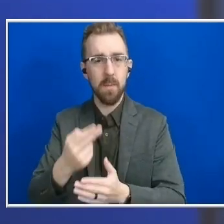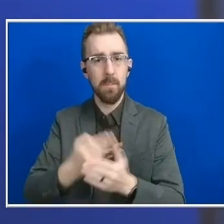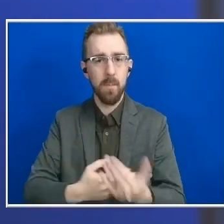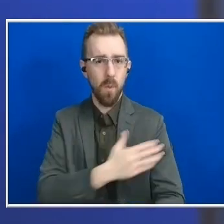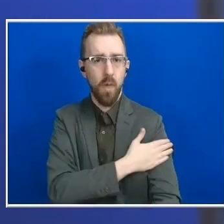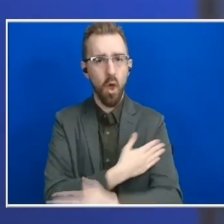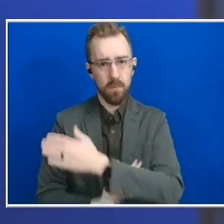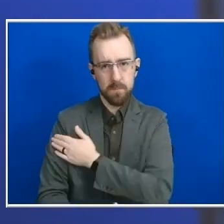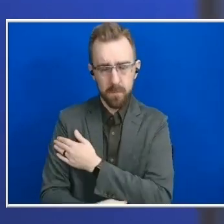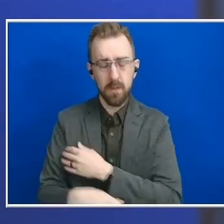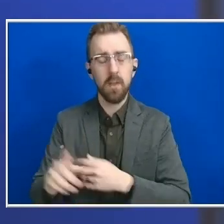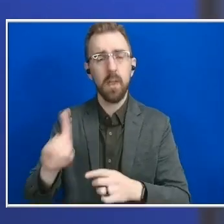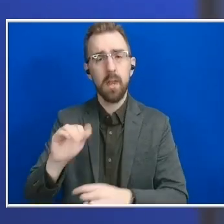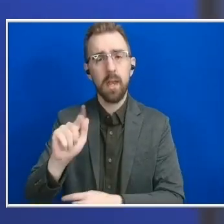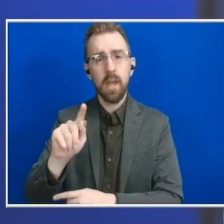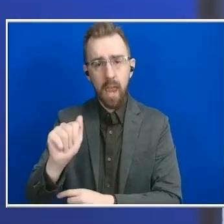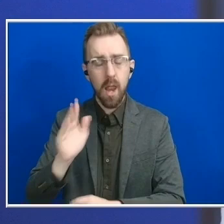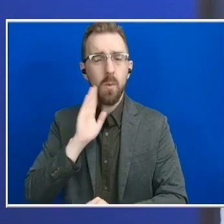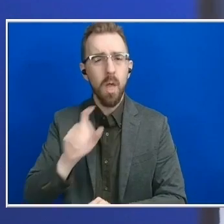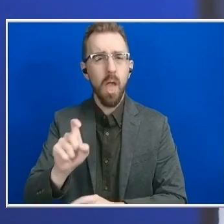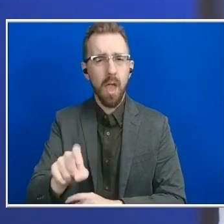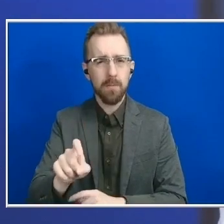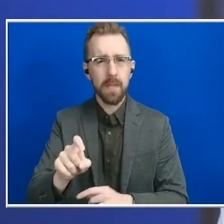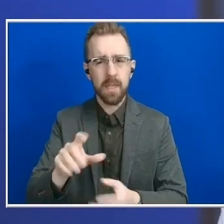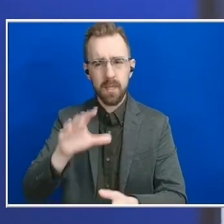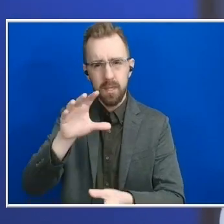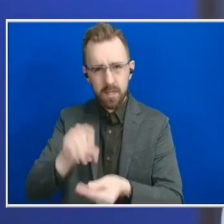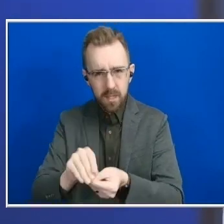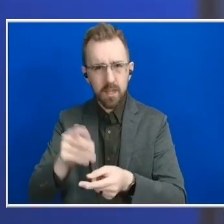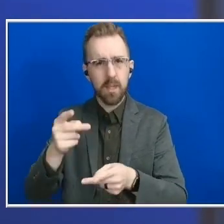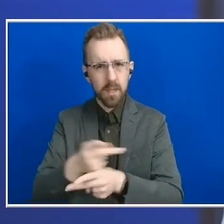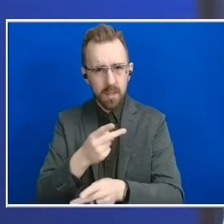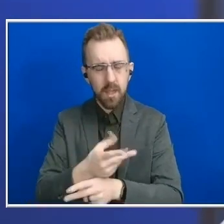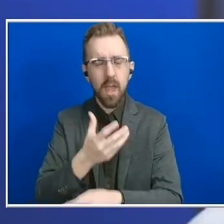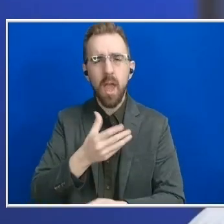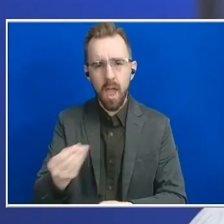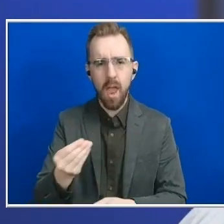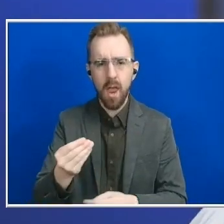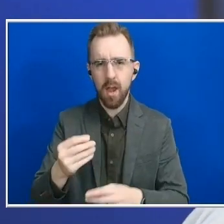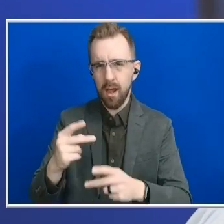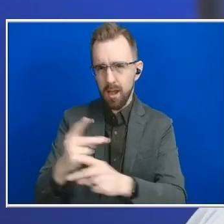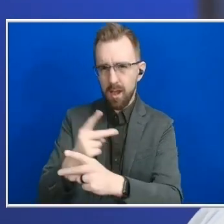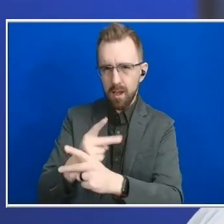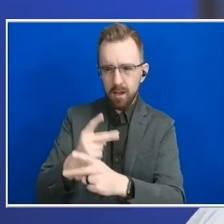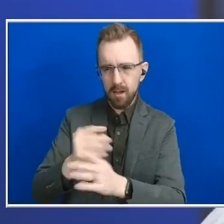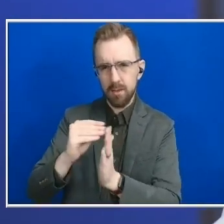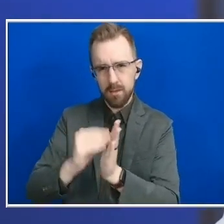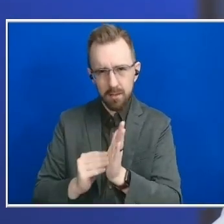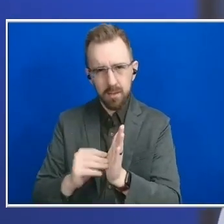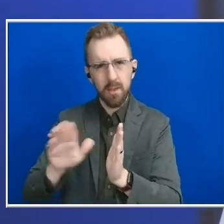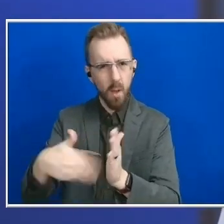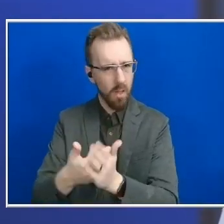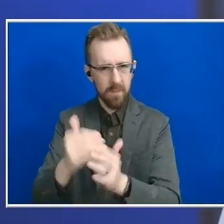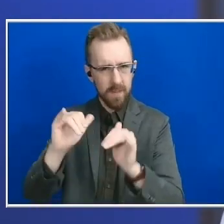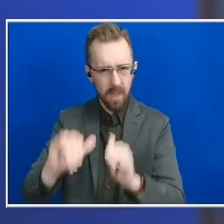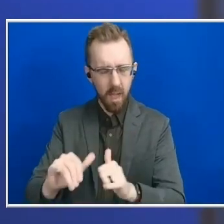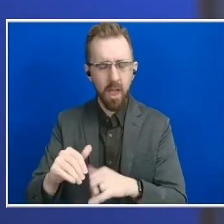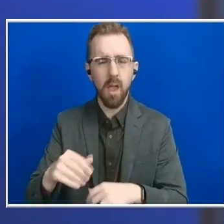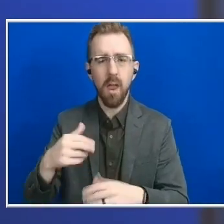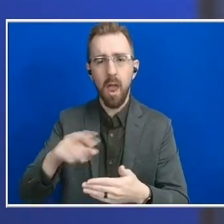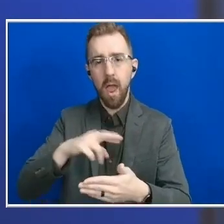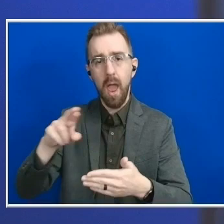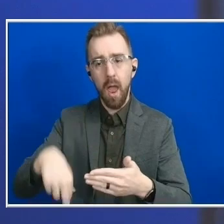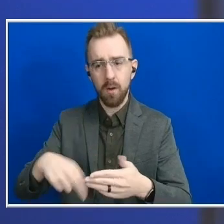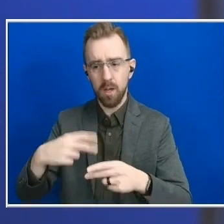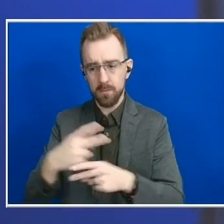be accumulated and calculated and the outcomes determined and